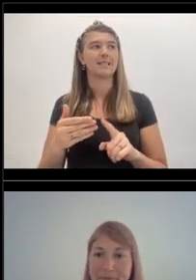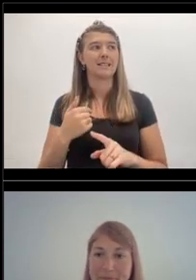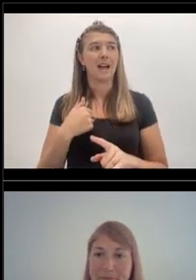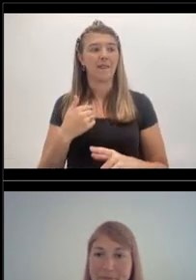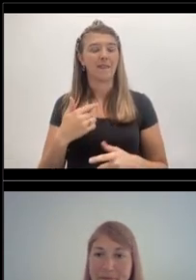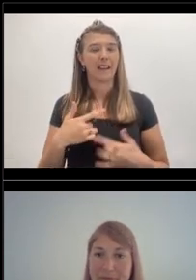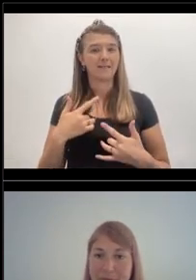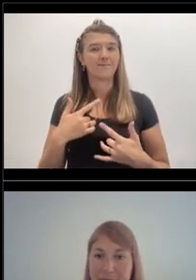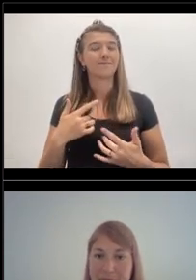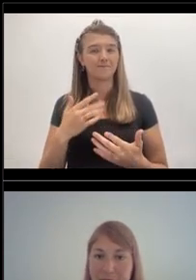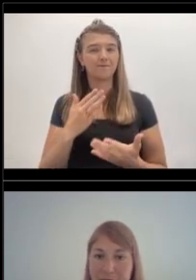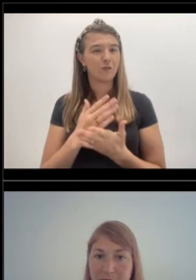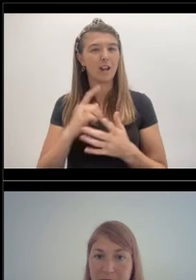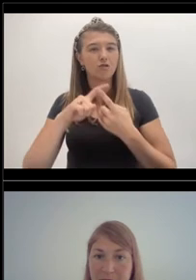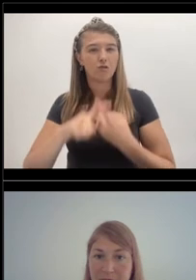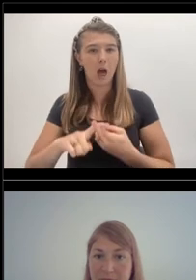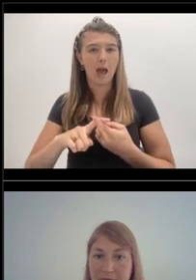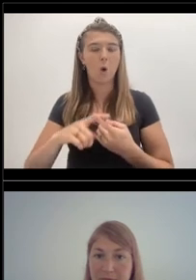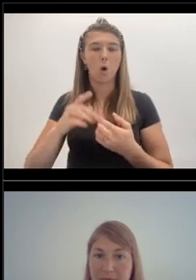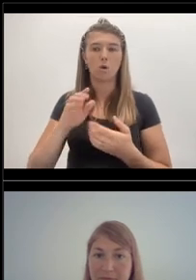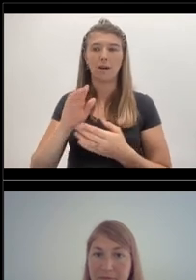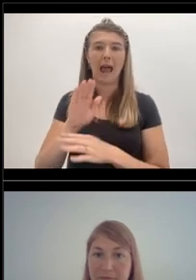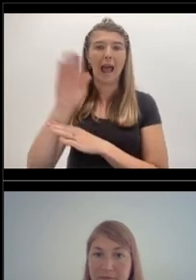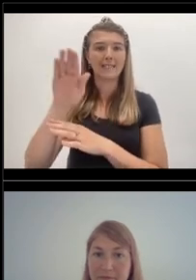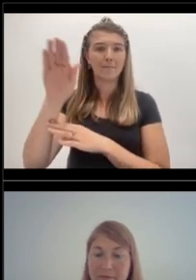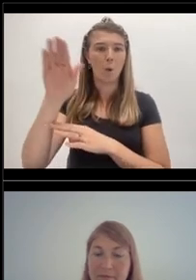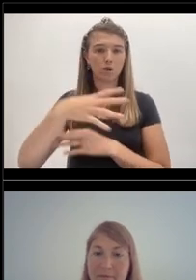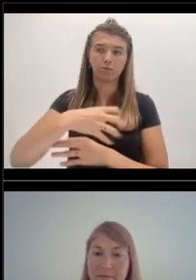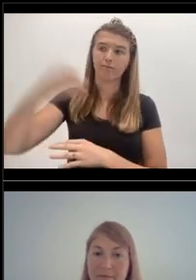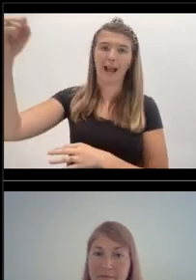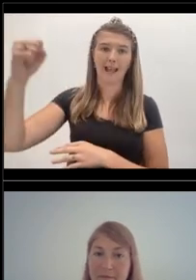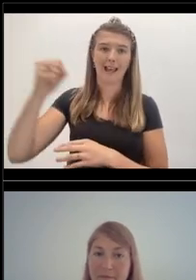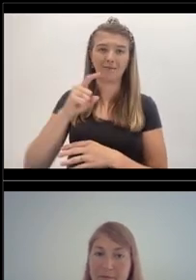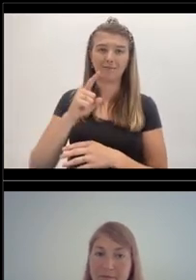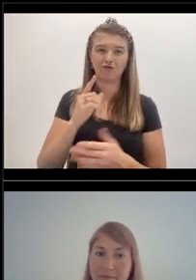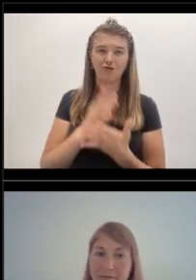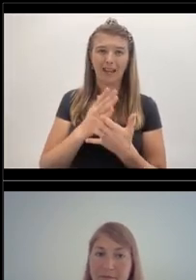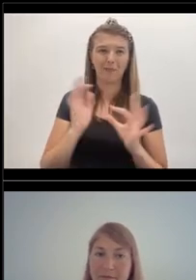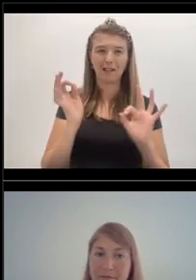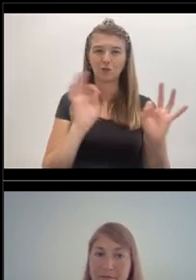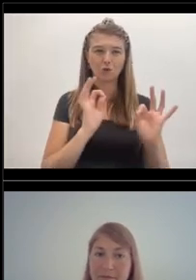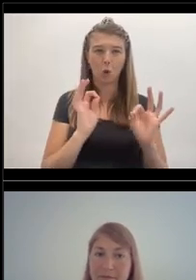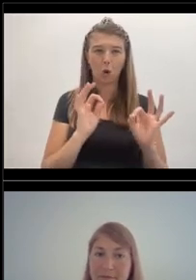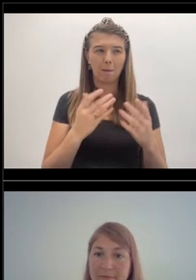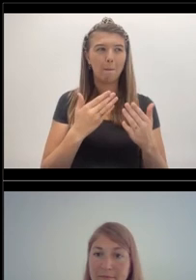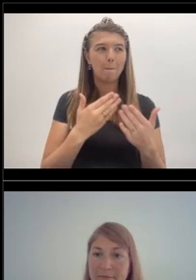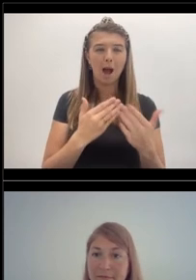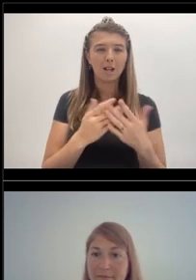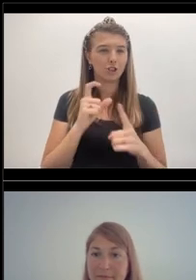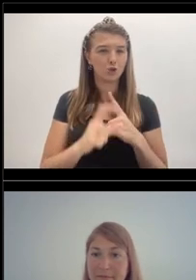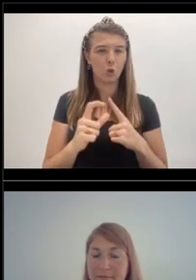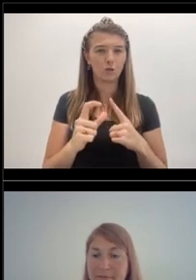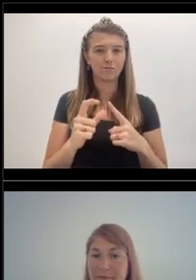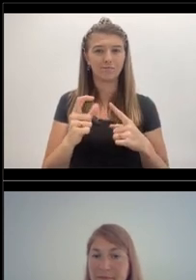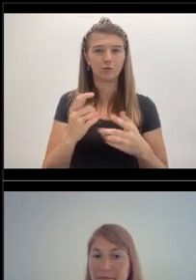It massively relies on export, and there is not as much done as you would like to expect, really, on ensuring that